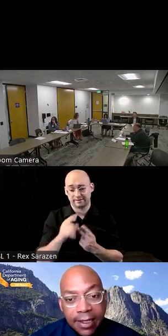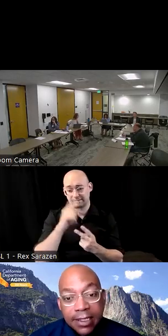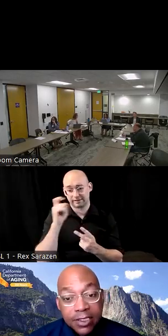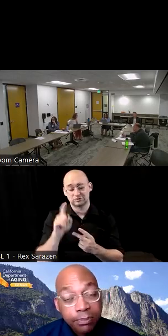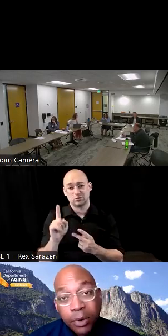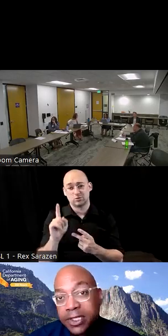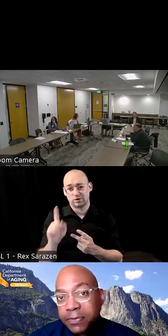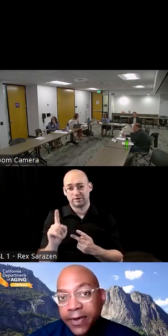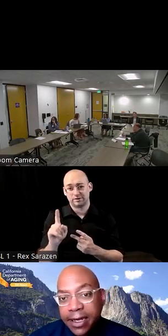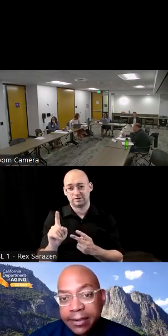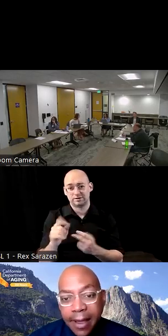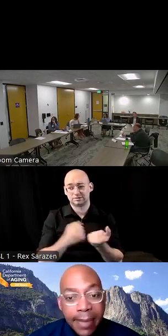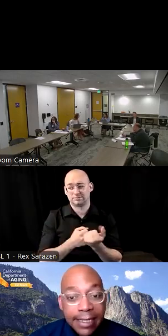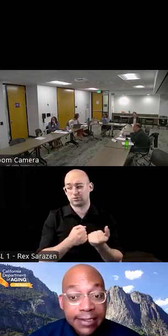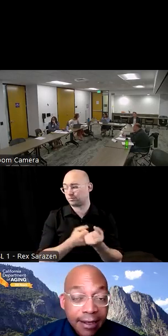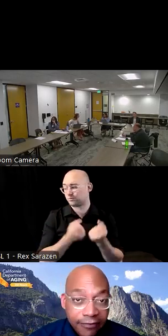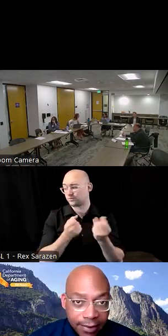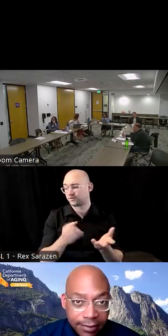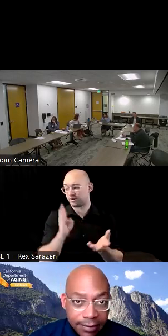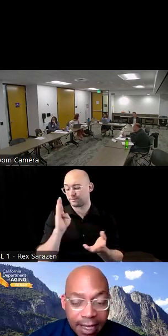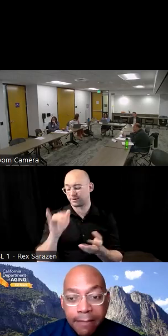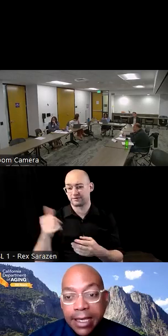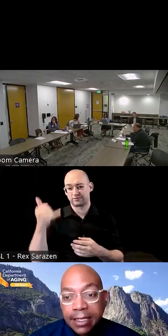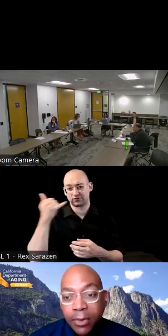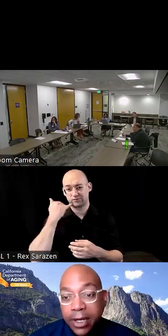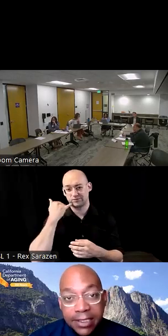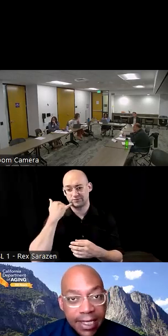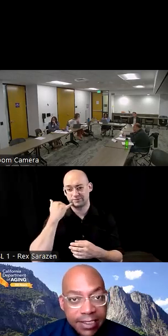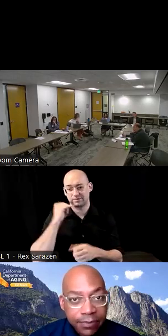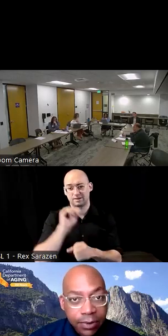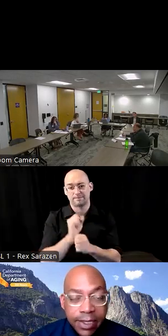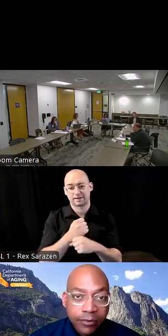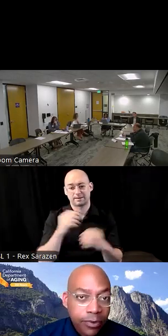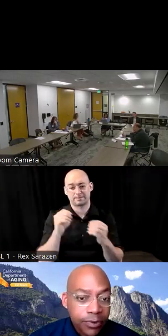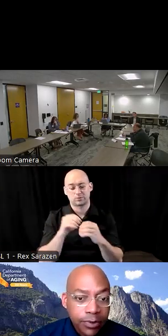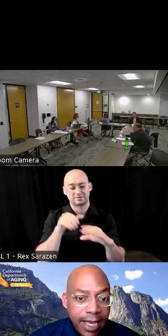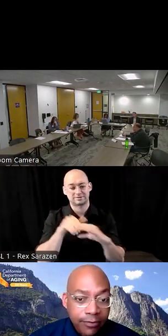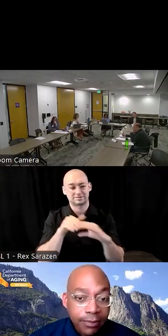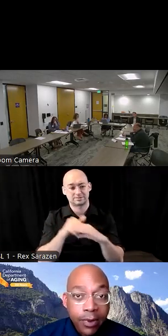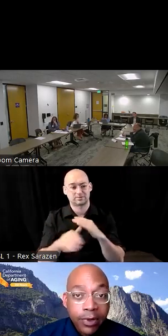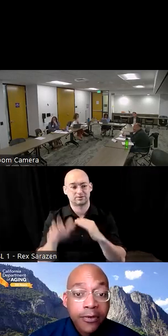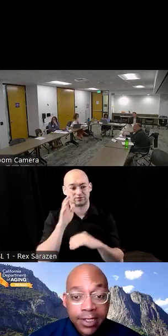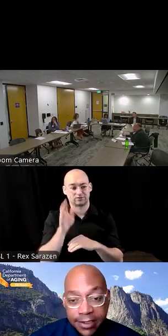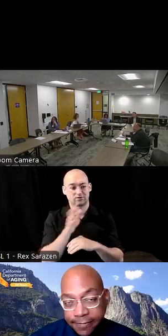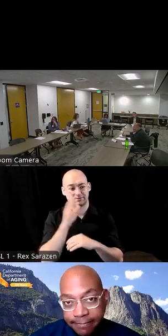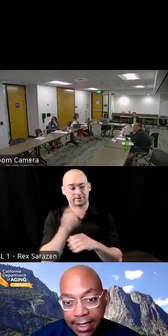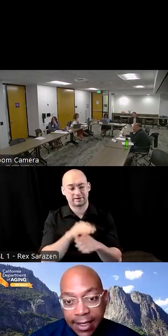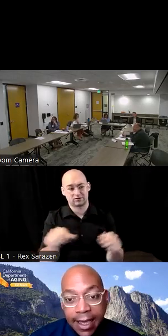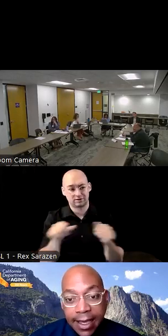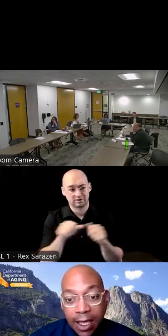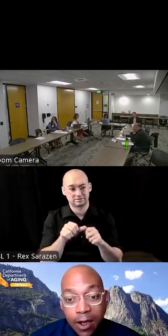one, the support is provided by telephone, making it more accessible in rural and remote